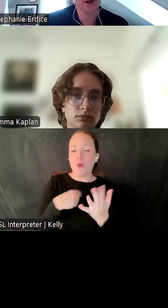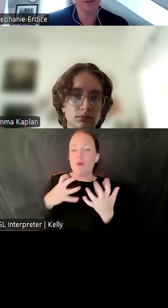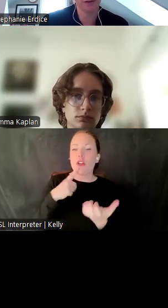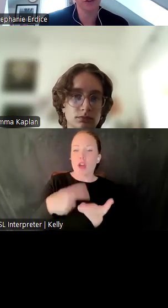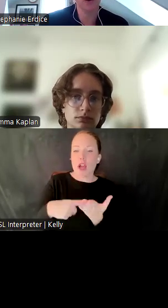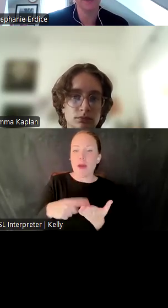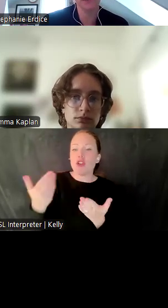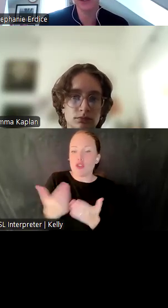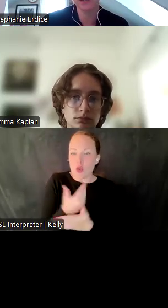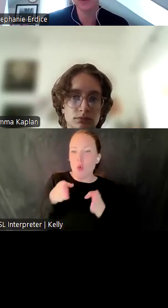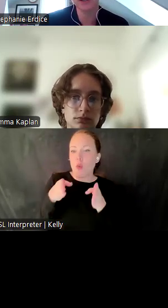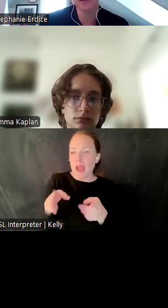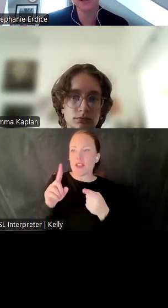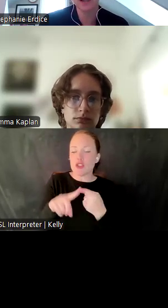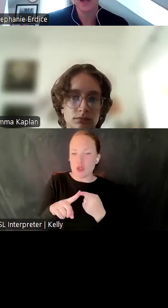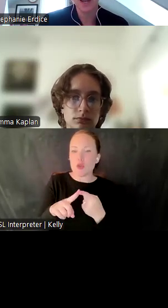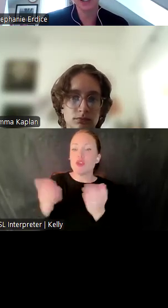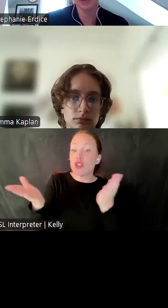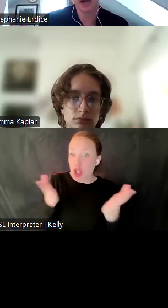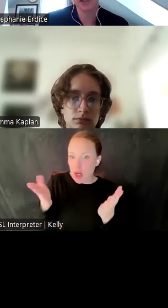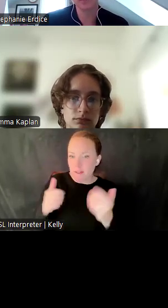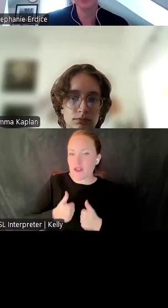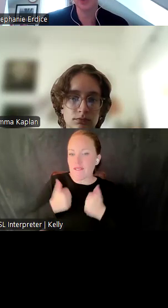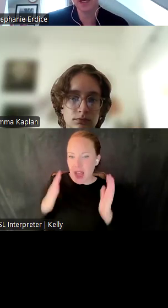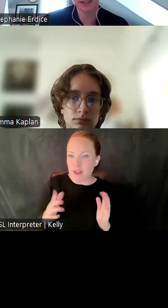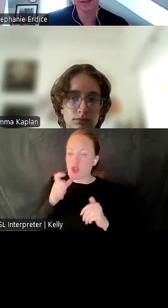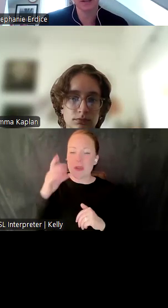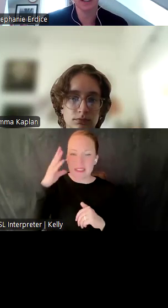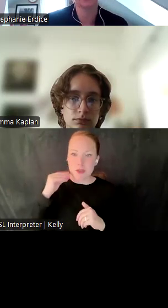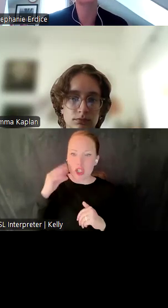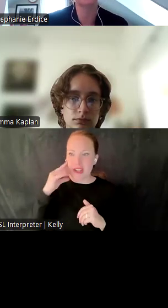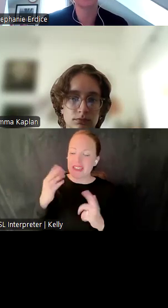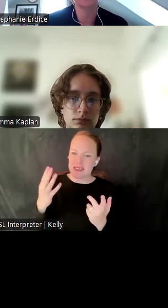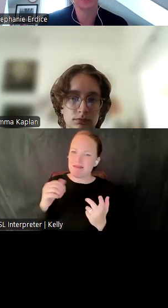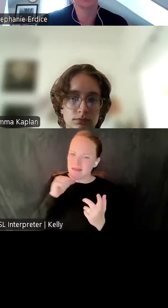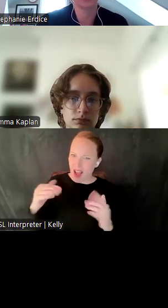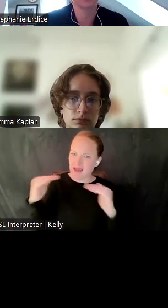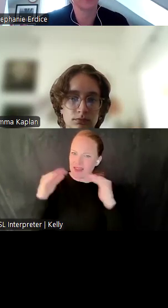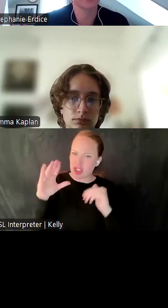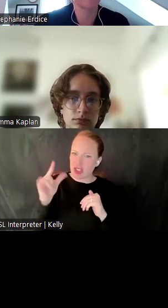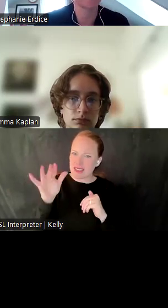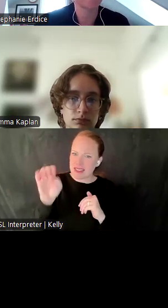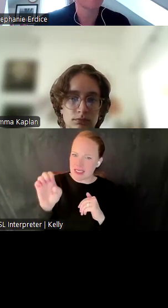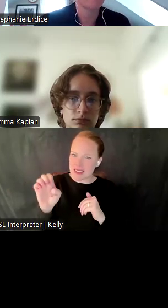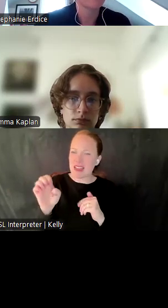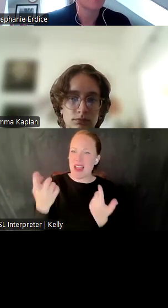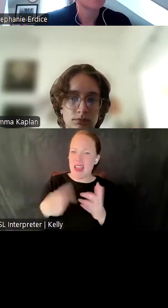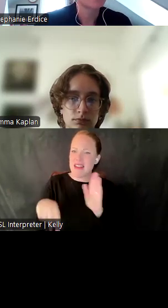to serve survivors who have experienced injustice and stress from so many places, including their financial